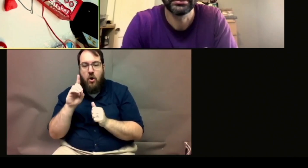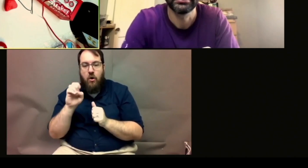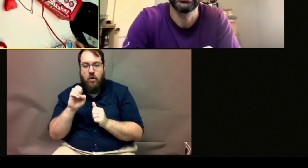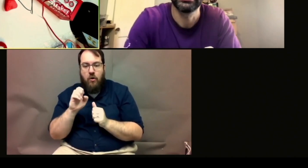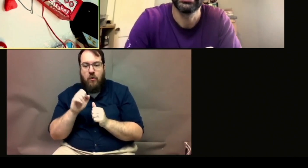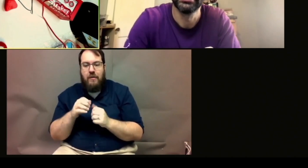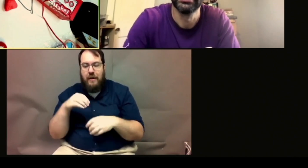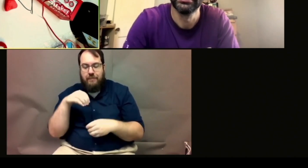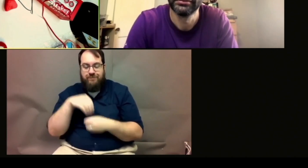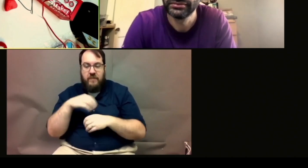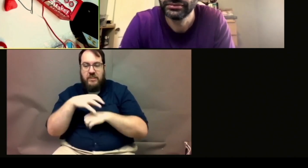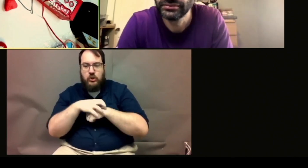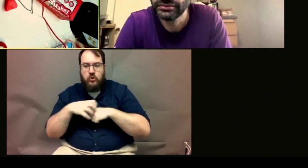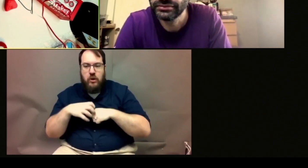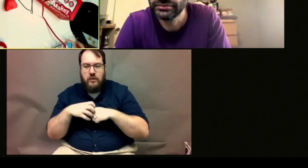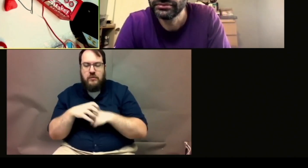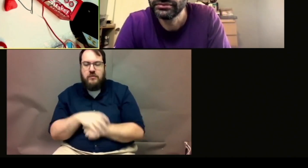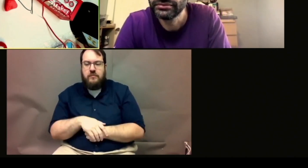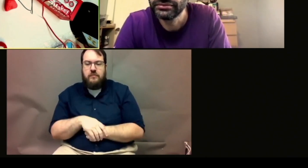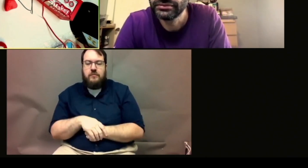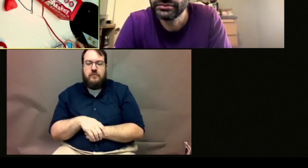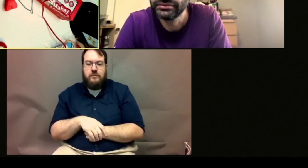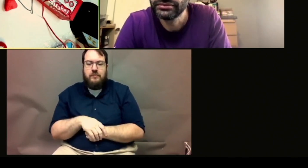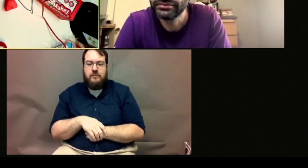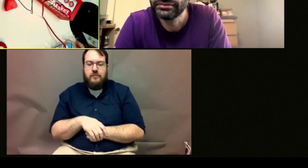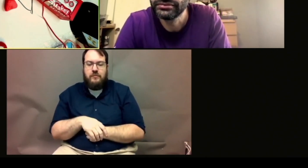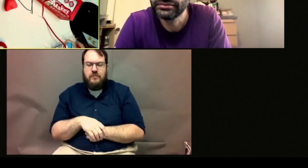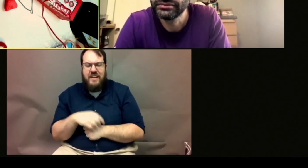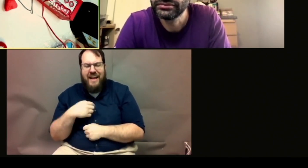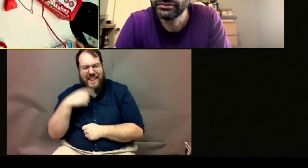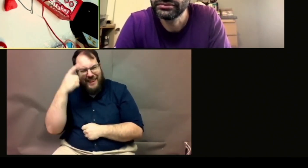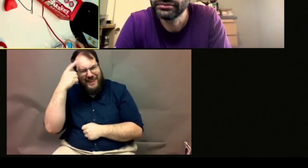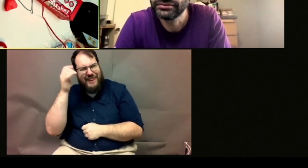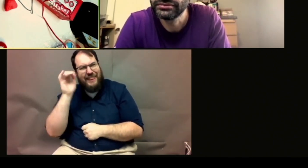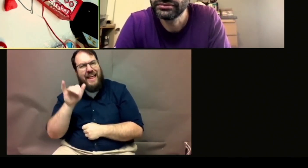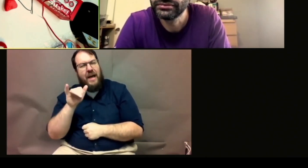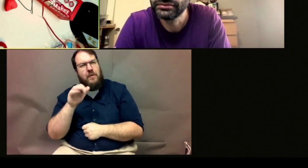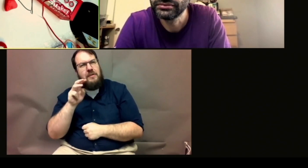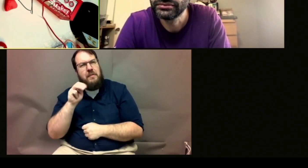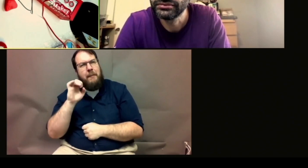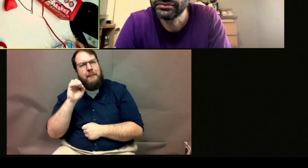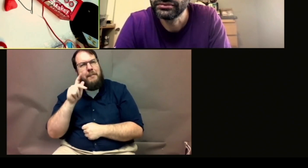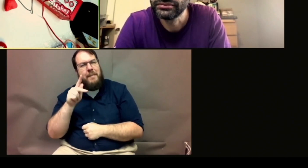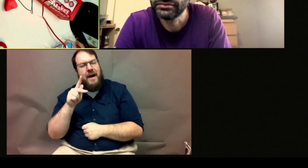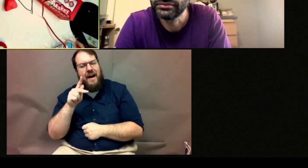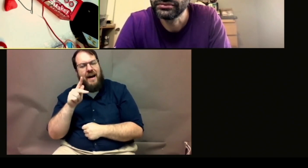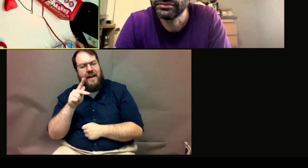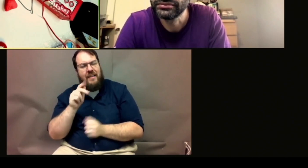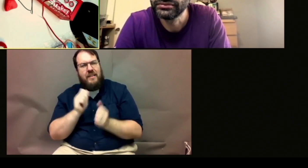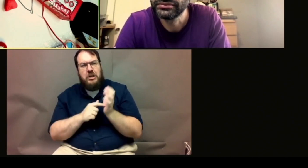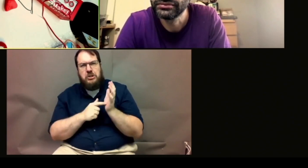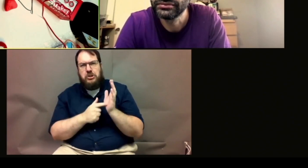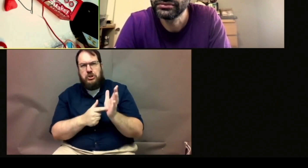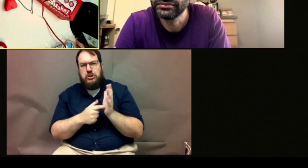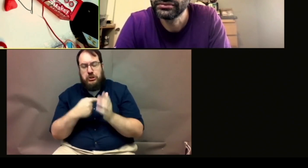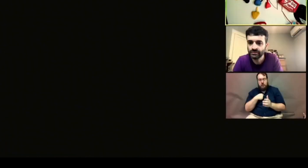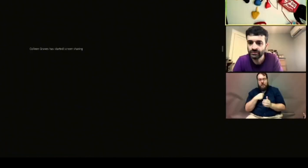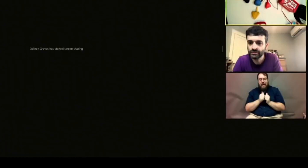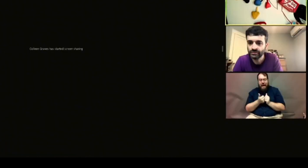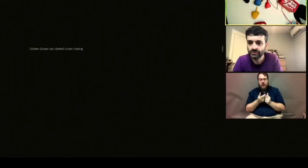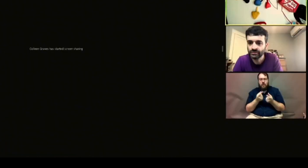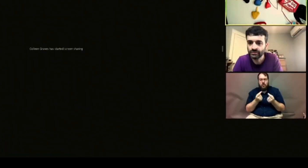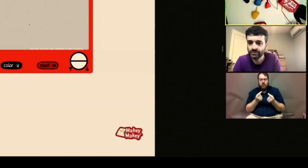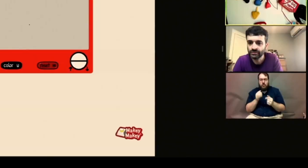because I think that it was Mike Carroll who makes Scrappy Circuits that showed me how to do this, that I thought this was